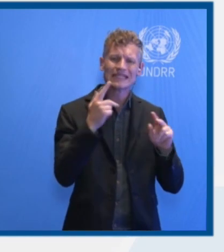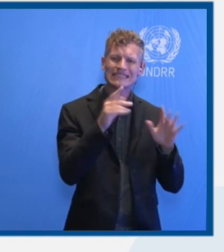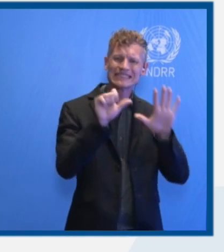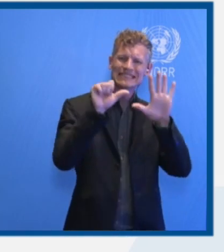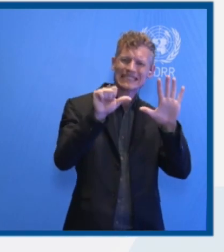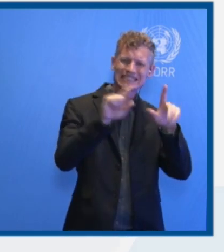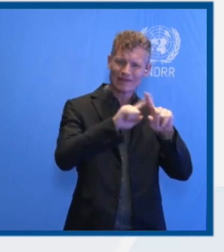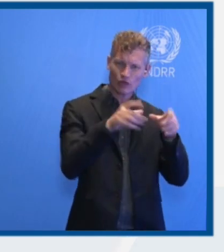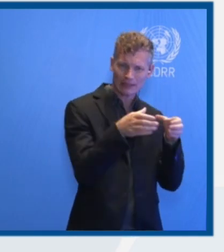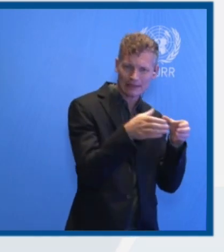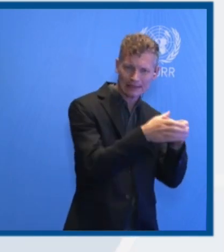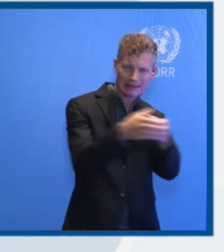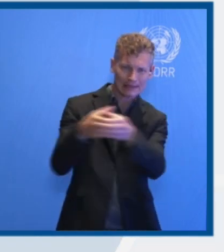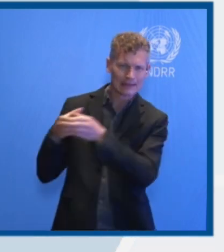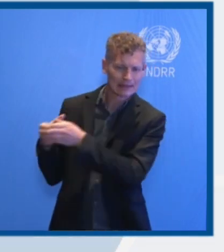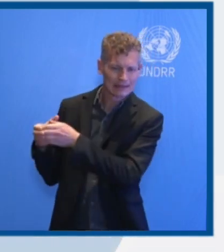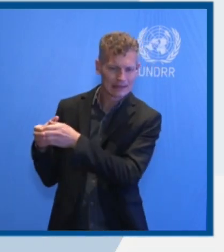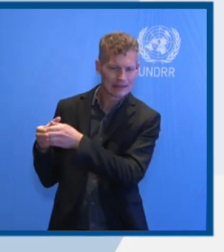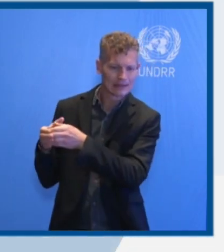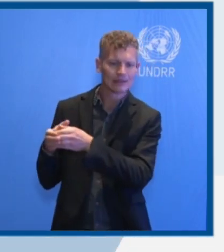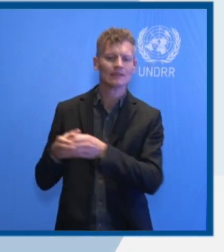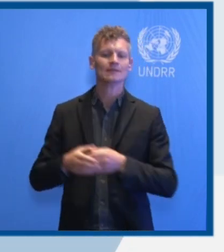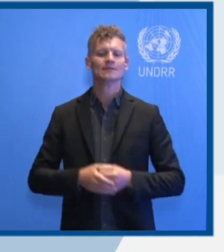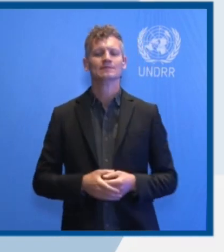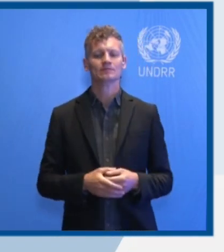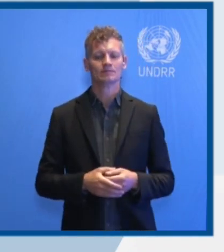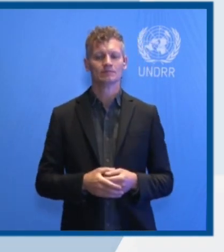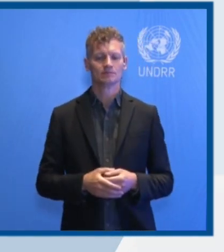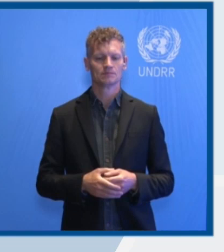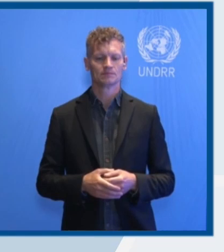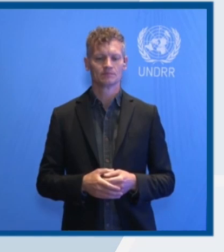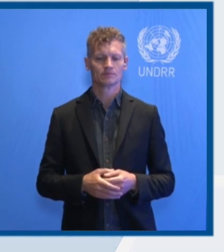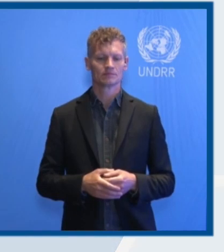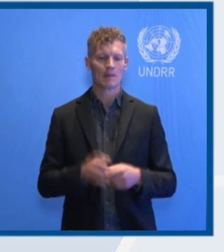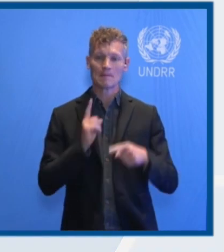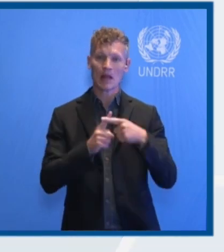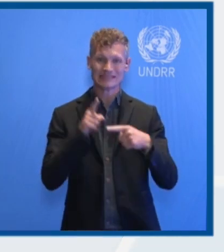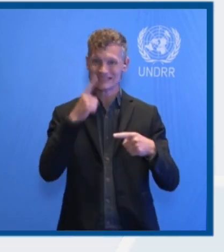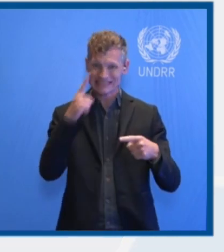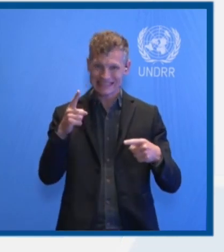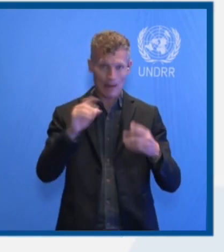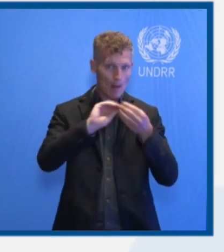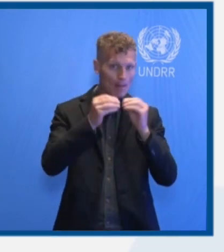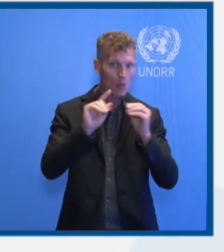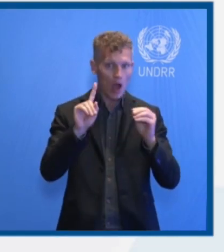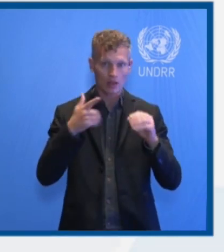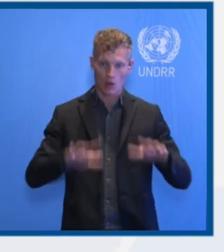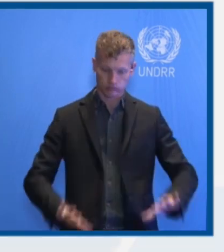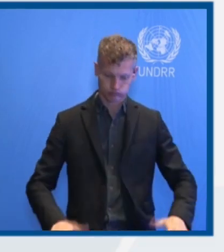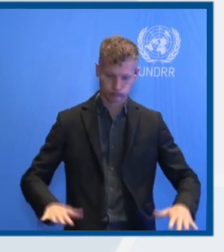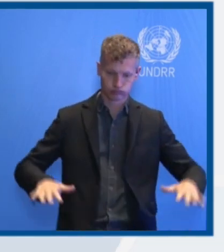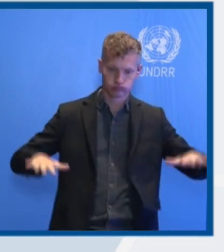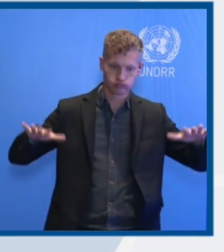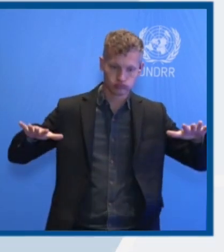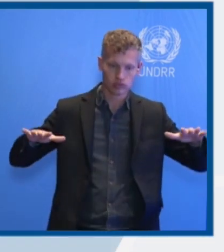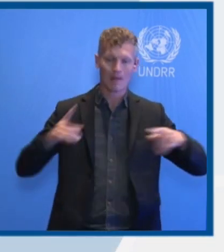floods and droughts. So this morning we'll start by reflecting on that video, and also I would want to ask our